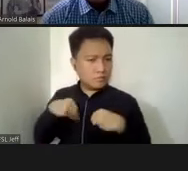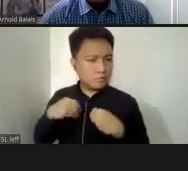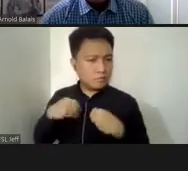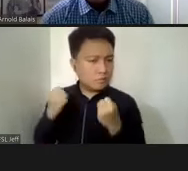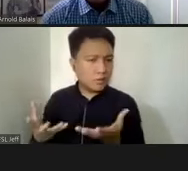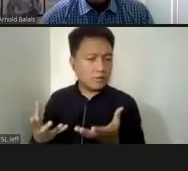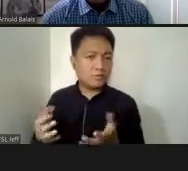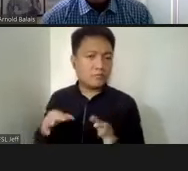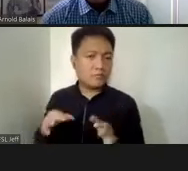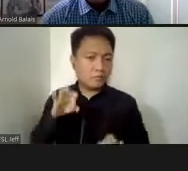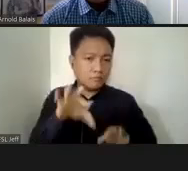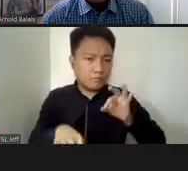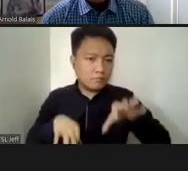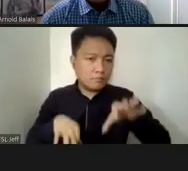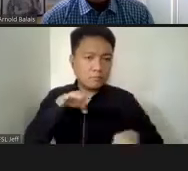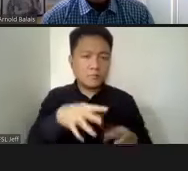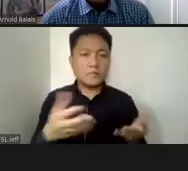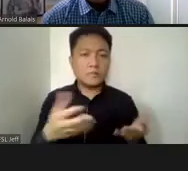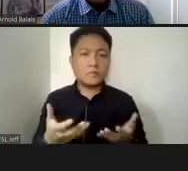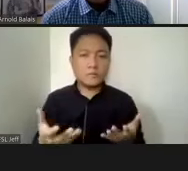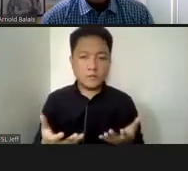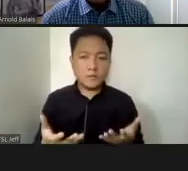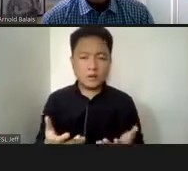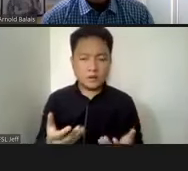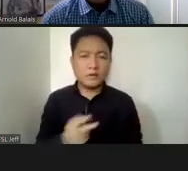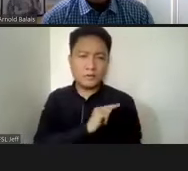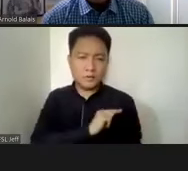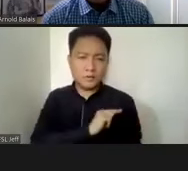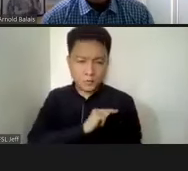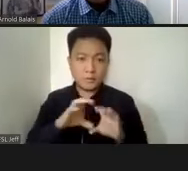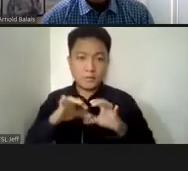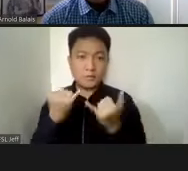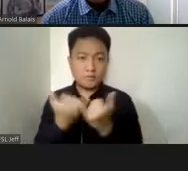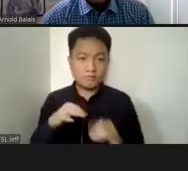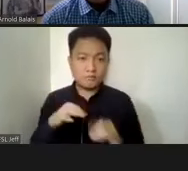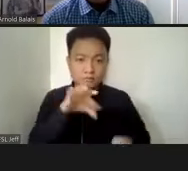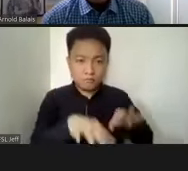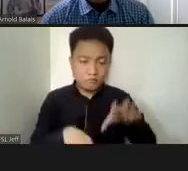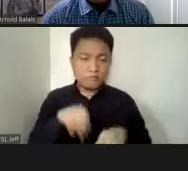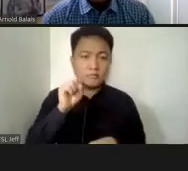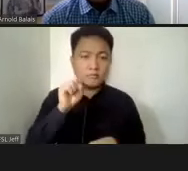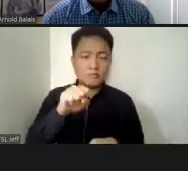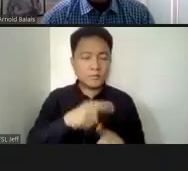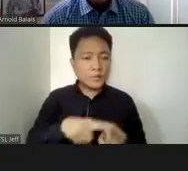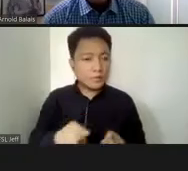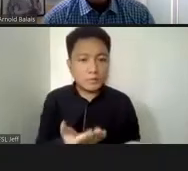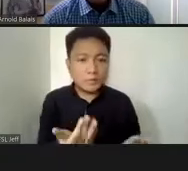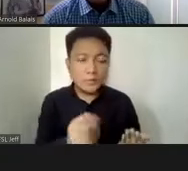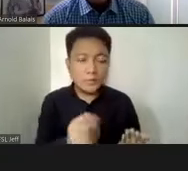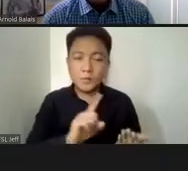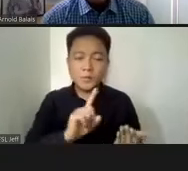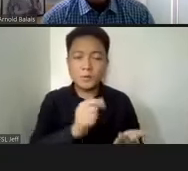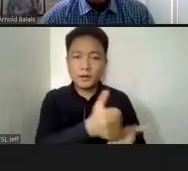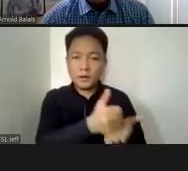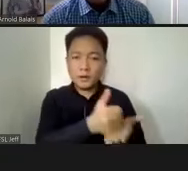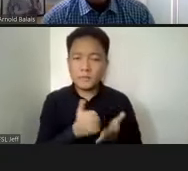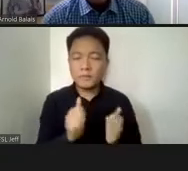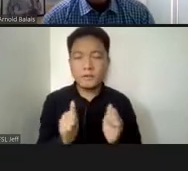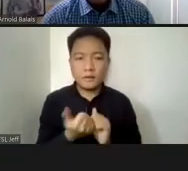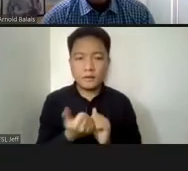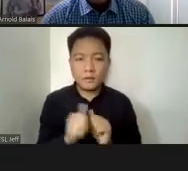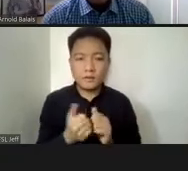What do you manufacture? Or even what assets do you have that you can lend? Maybe it's space. Maybe it's a